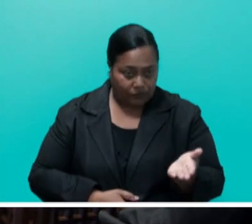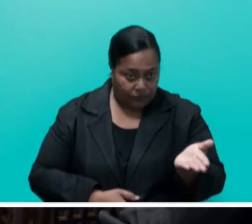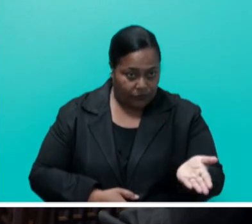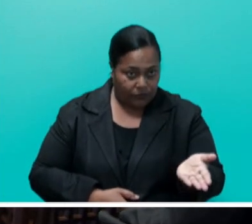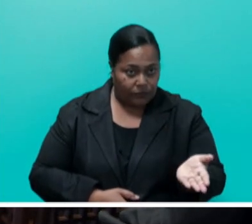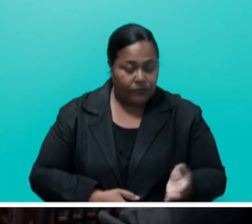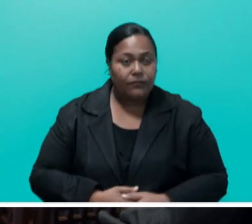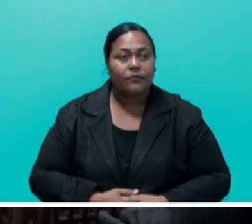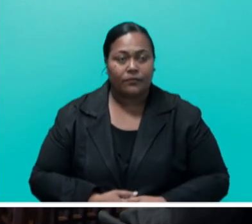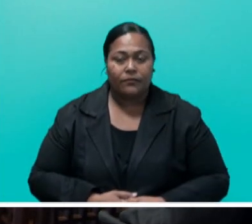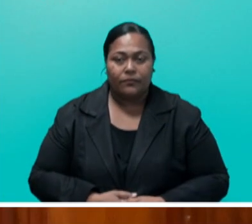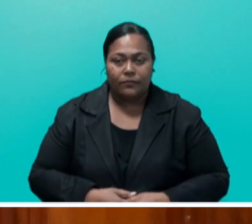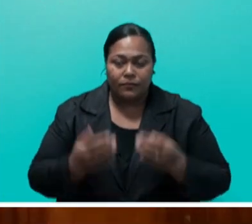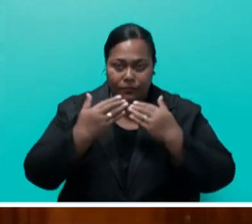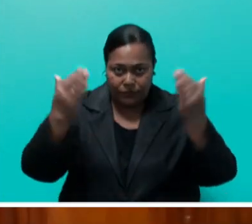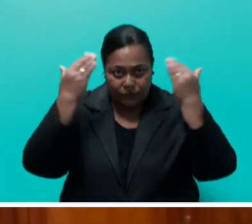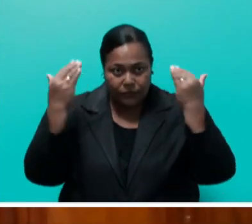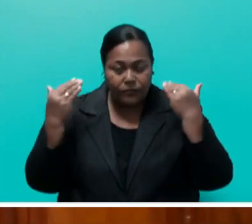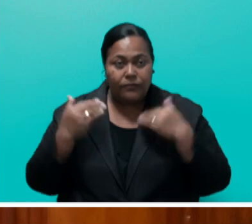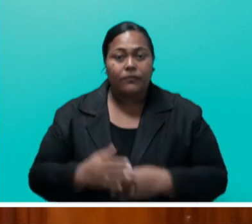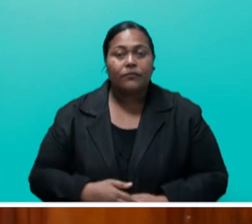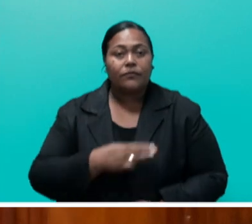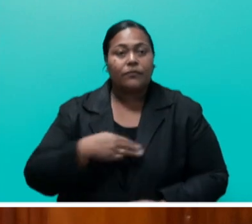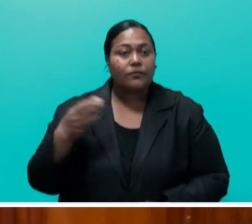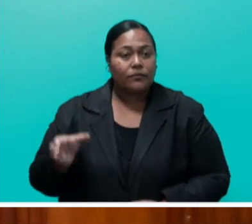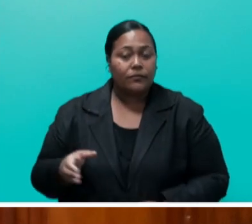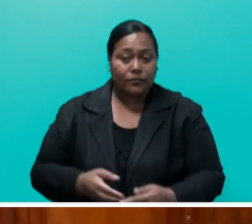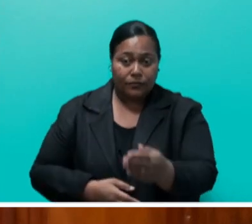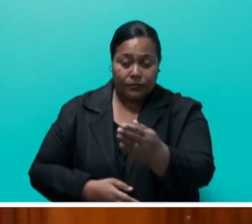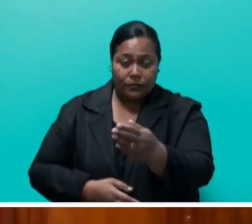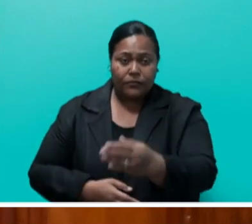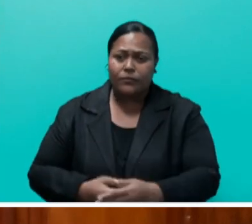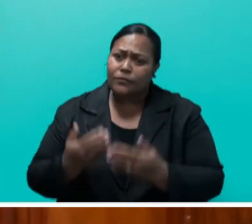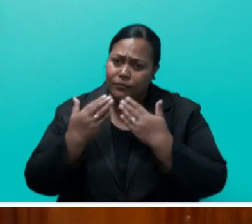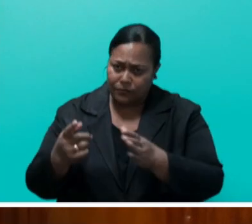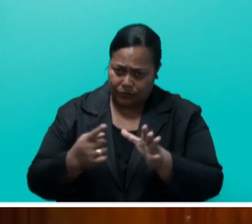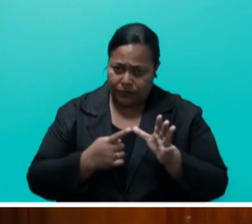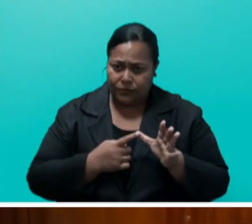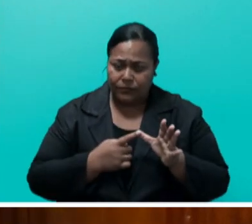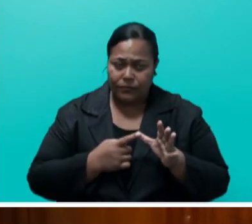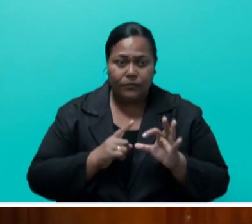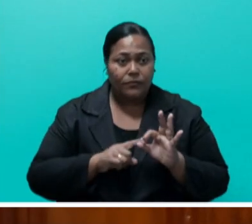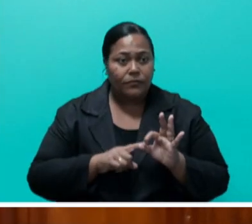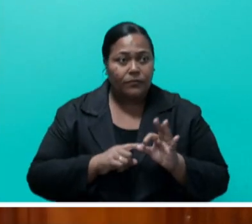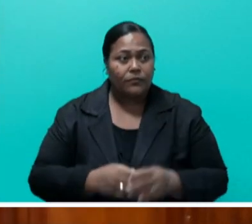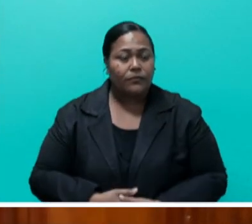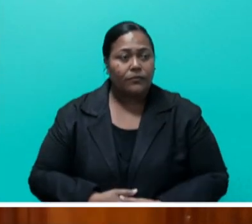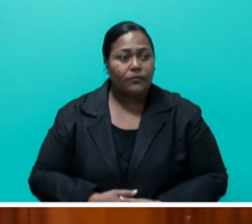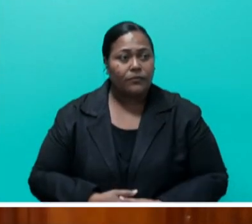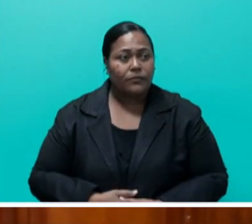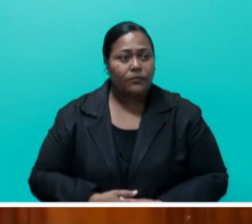Thank you, Honourable Speaker. Honourable Minister, thank you for your answer to the question. With the